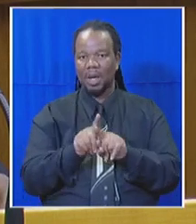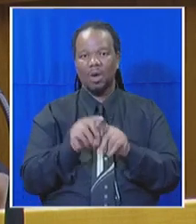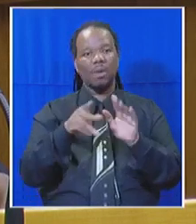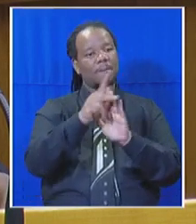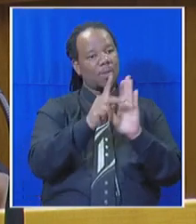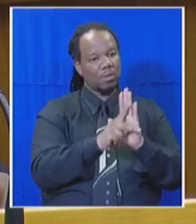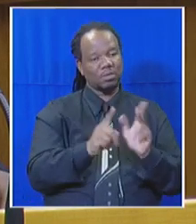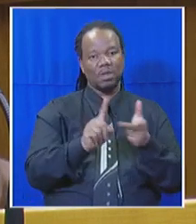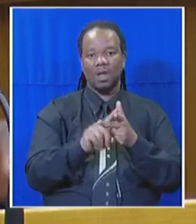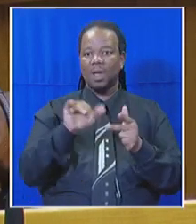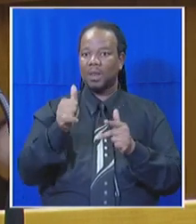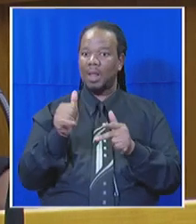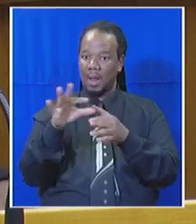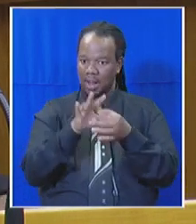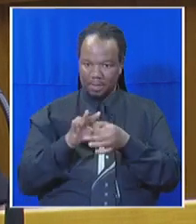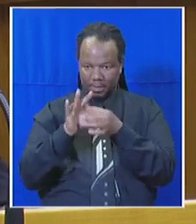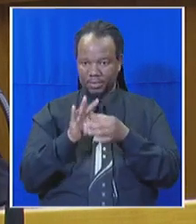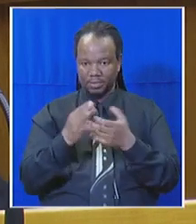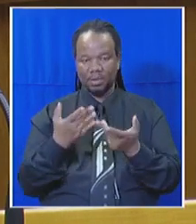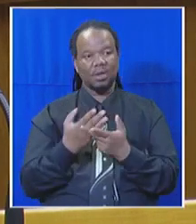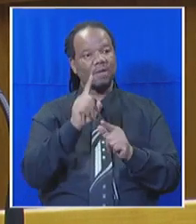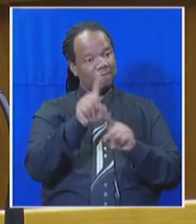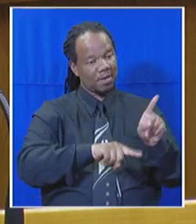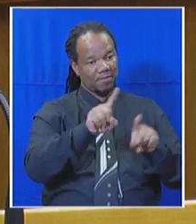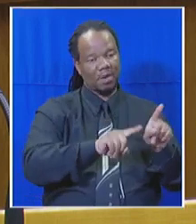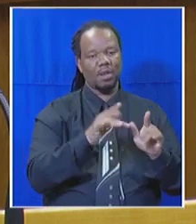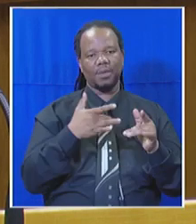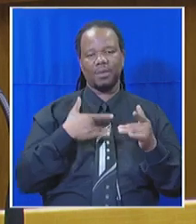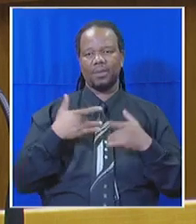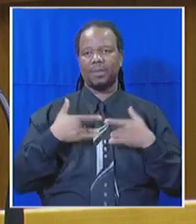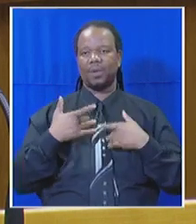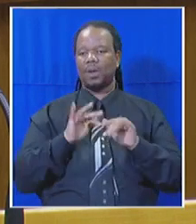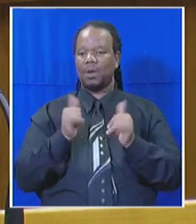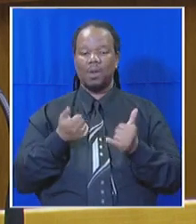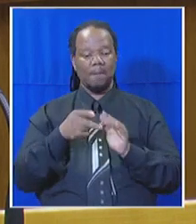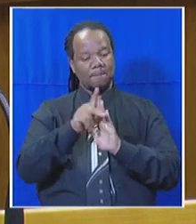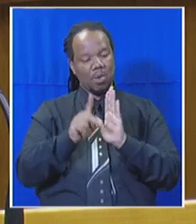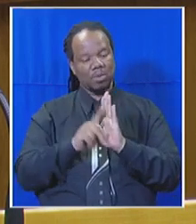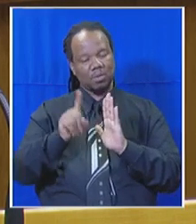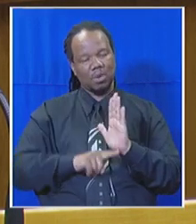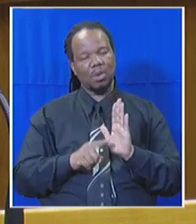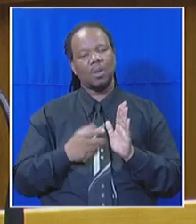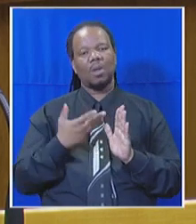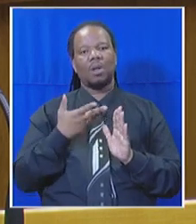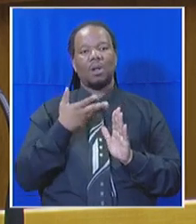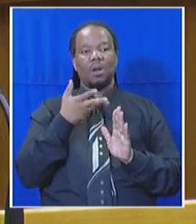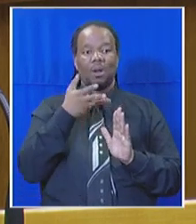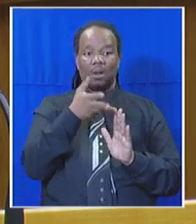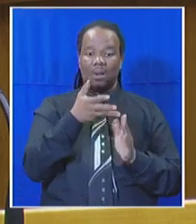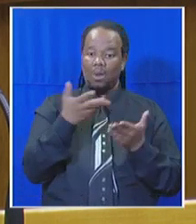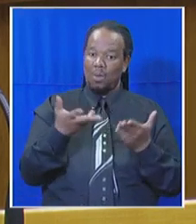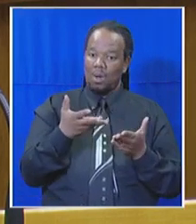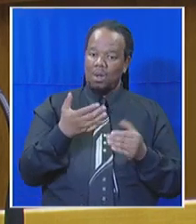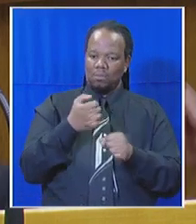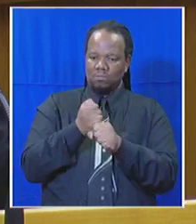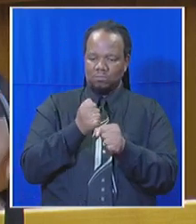industrial relations program. Such a dismal failure has serious consequences for labor policy, is the engine that drives labor relations,